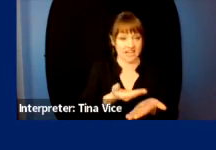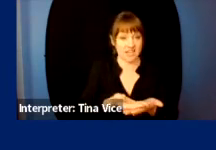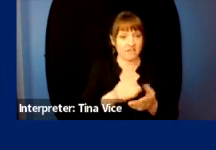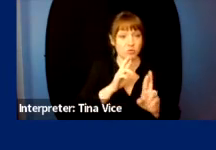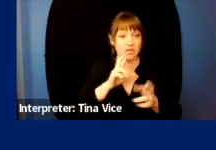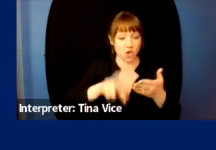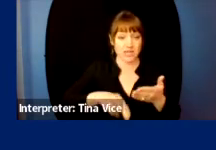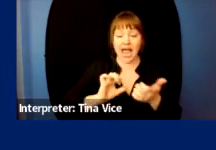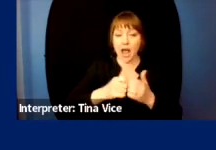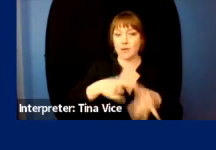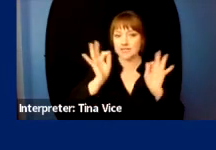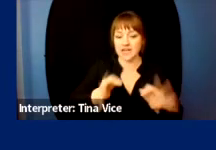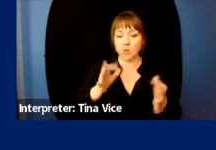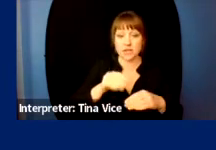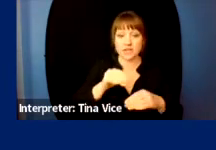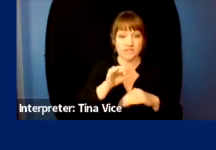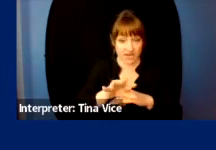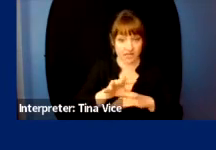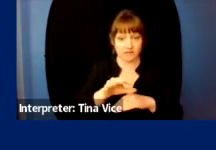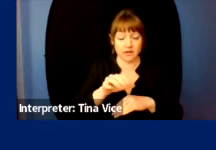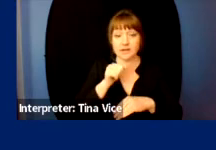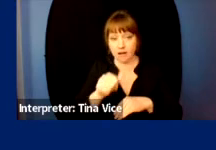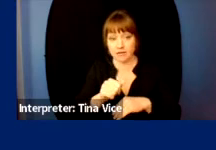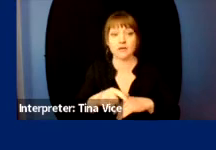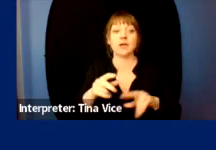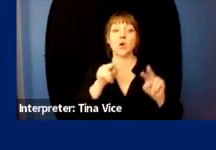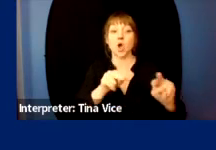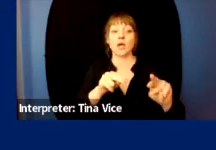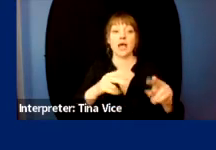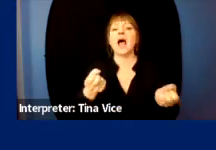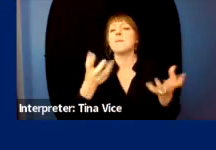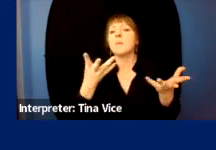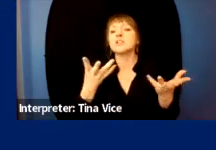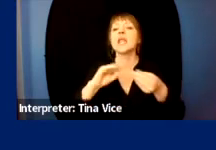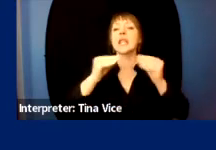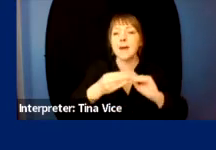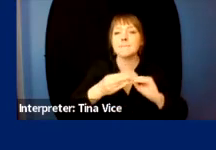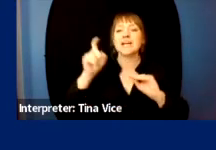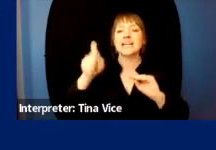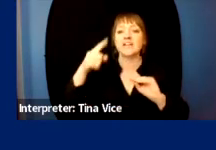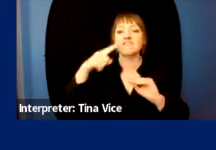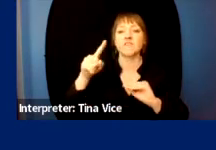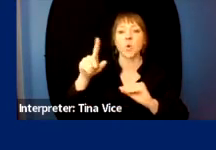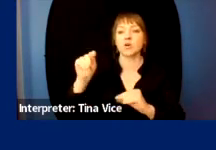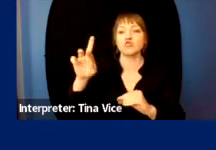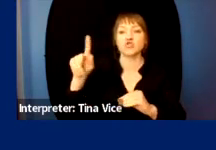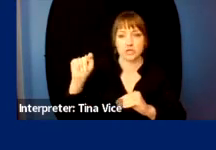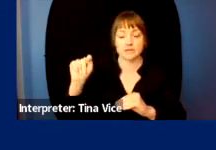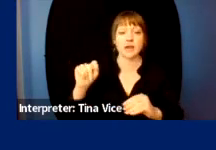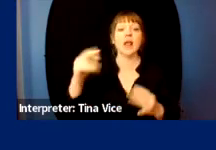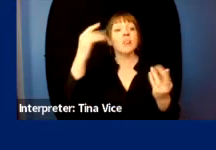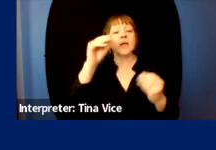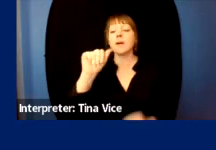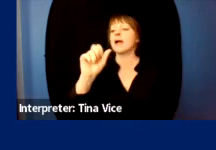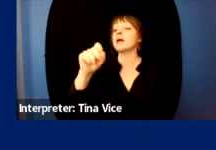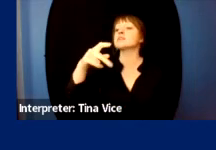what's effective, we look at something called a number needed to treat. So I'm going to give you an example. Aspirin, one of the most commonly